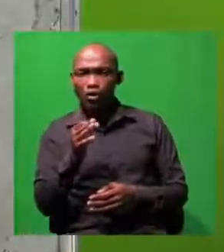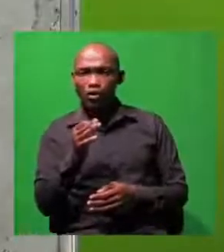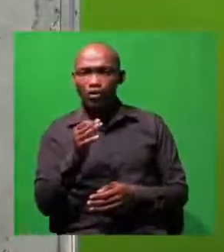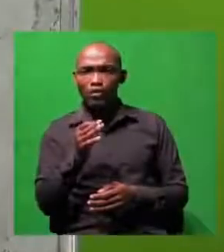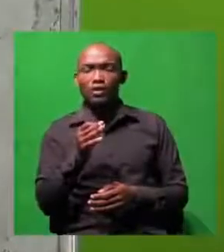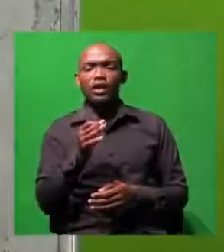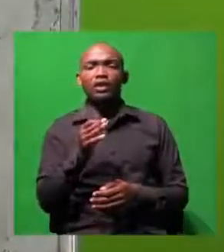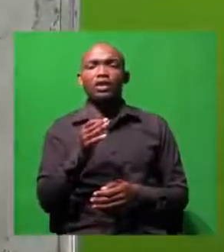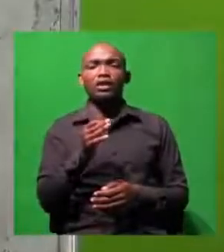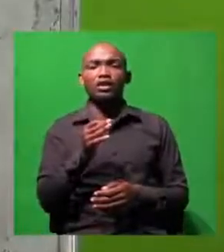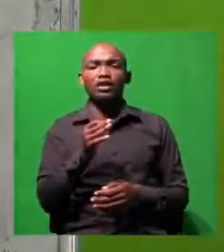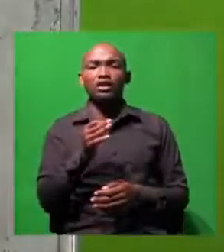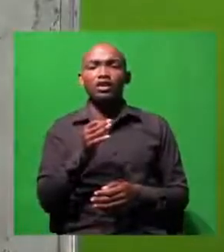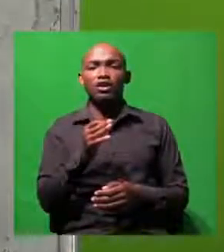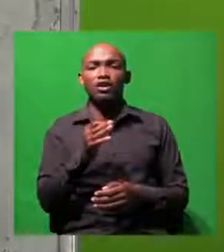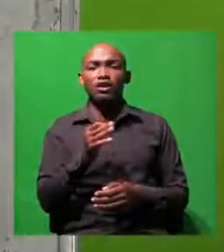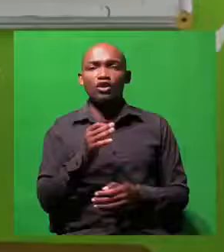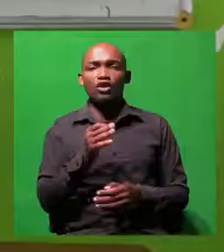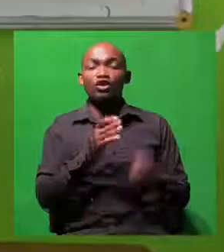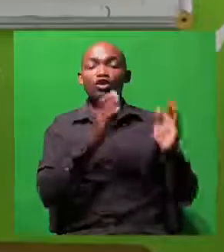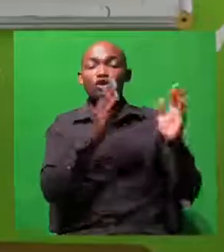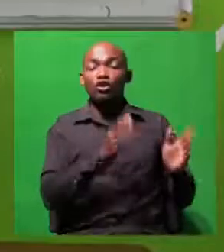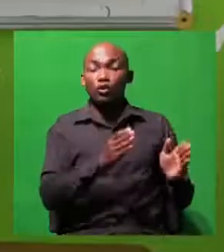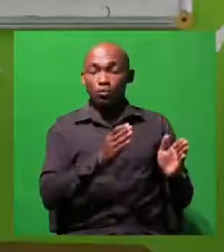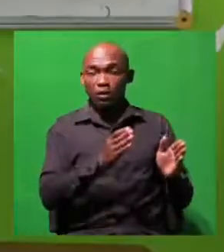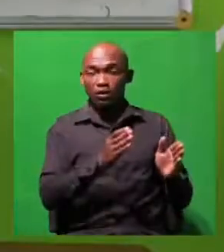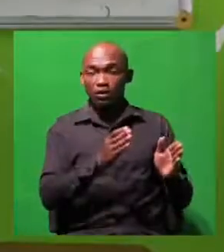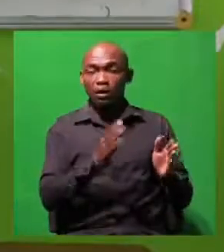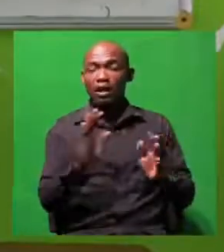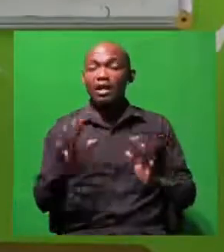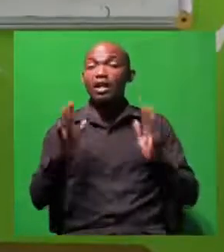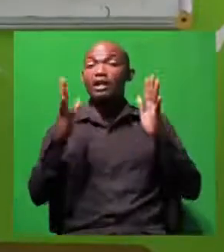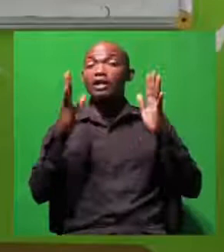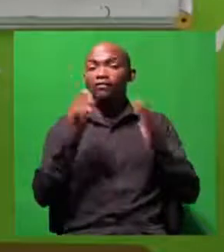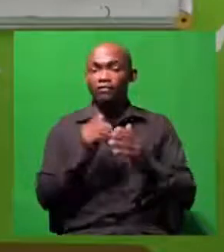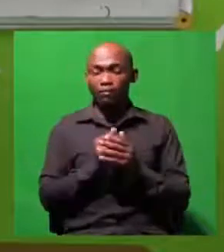determined how human being lives.